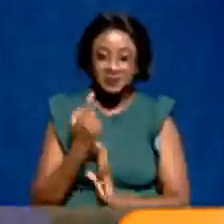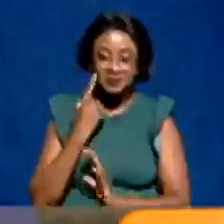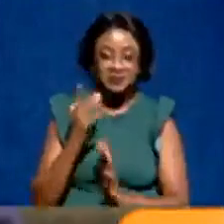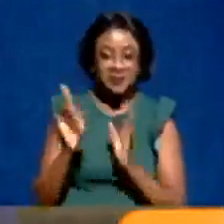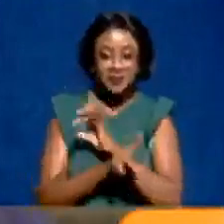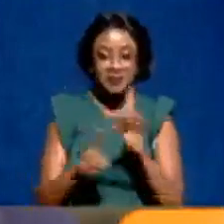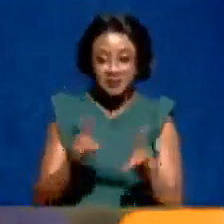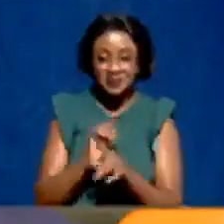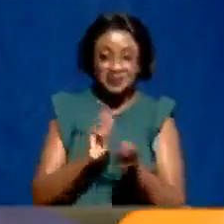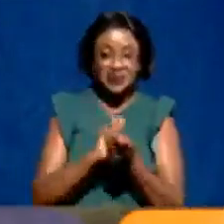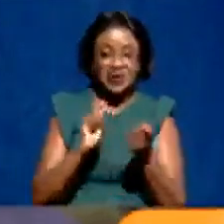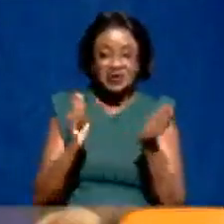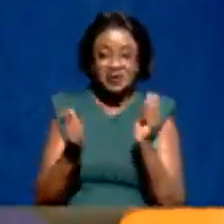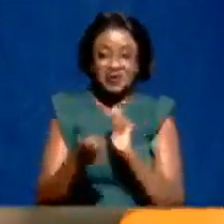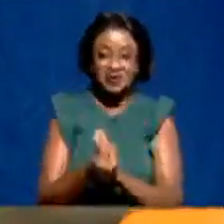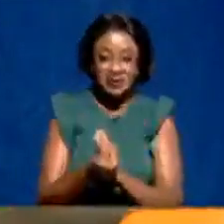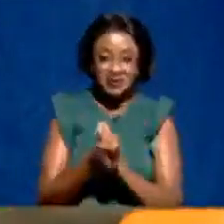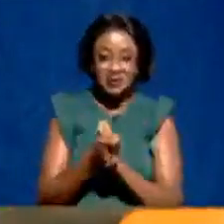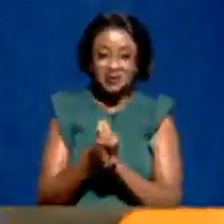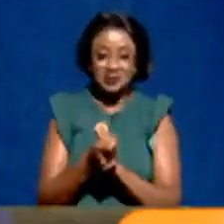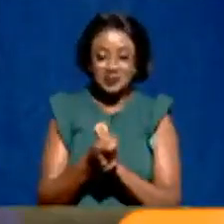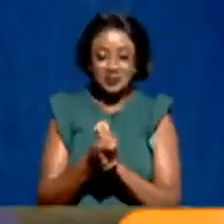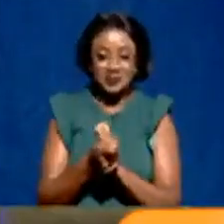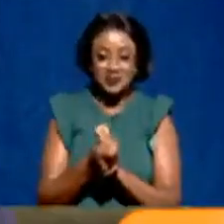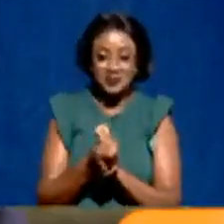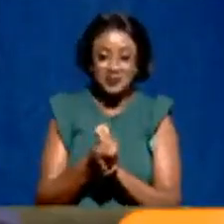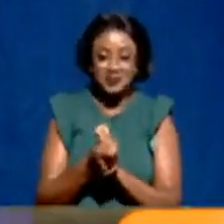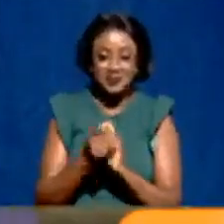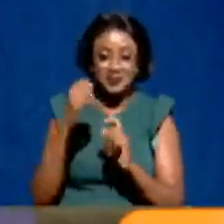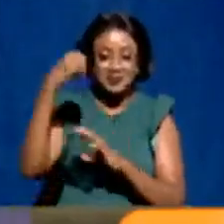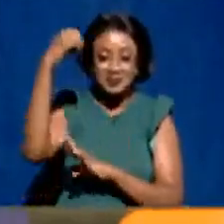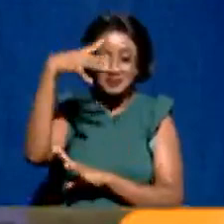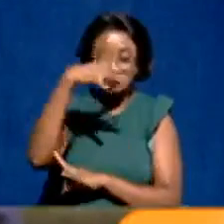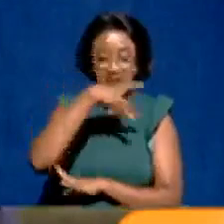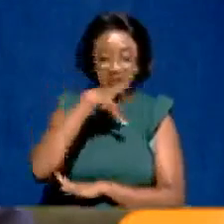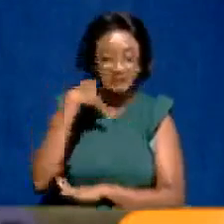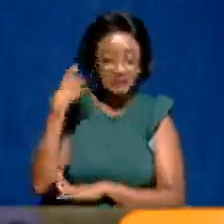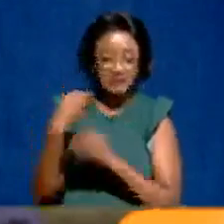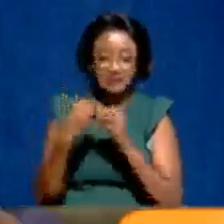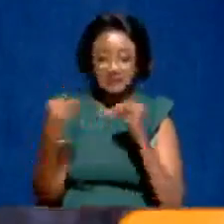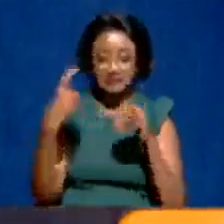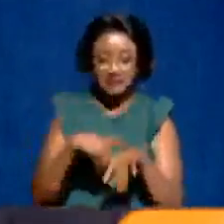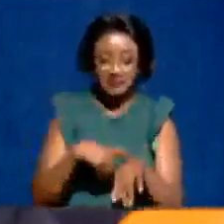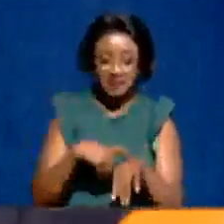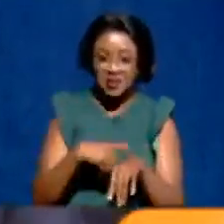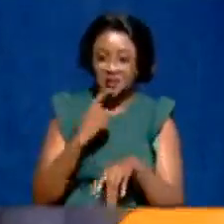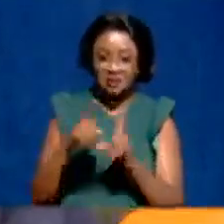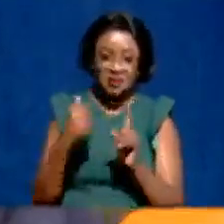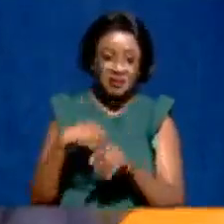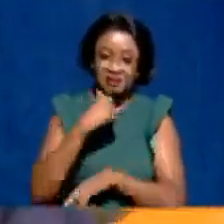yamebadilika. Ile mvua ile tulikuwa tunatarajia hakuna. Yaani kiangazi muda mrefu. Kanza kuuliza mbona